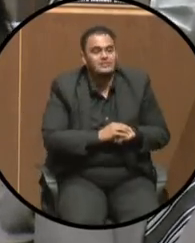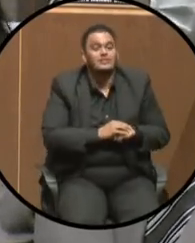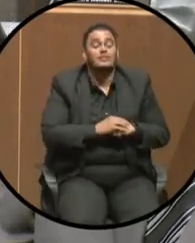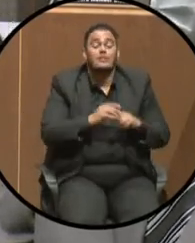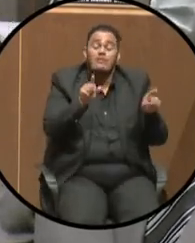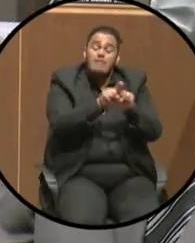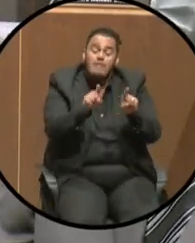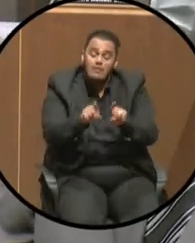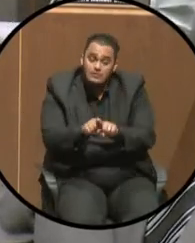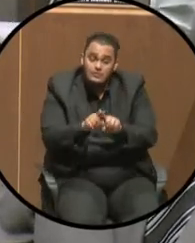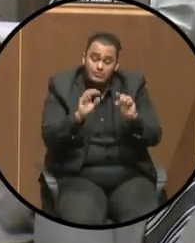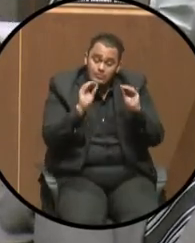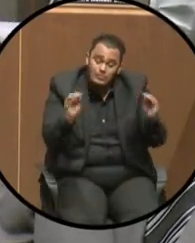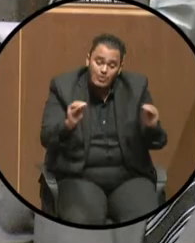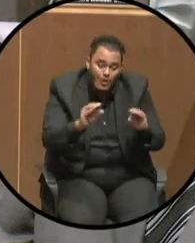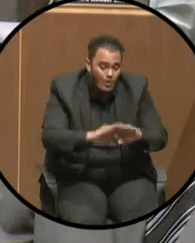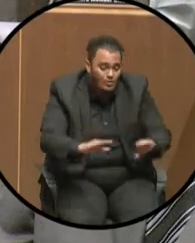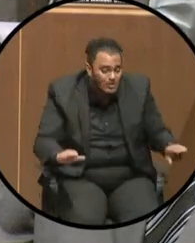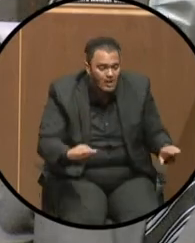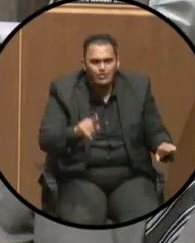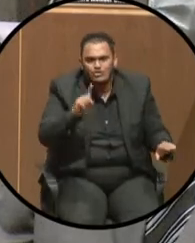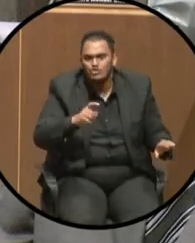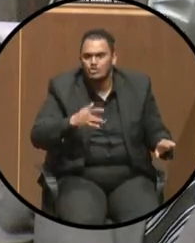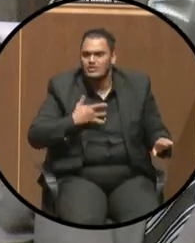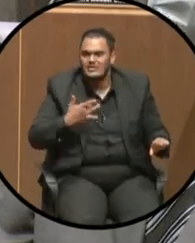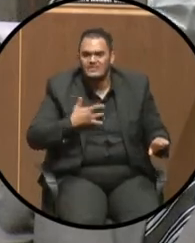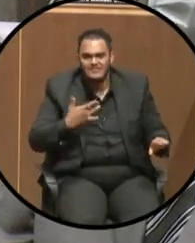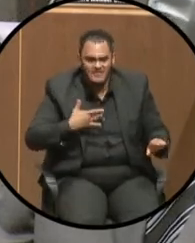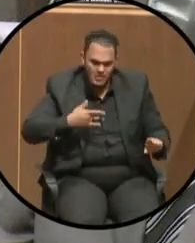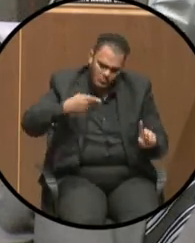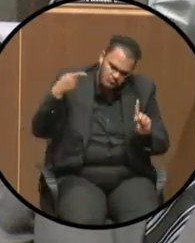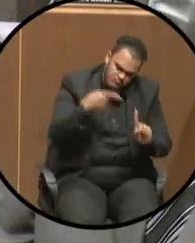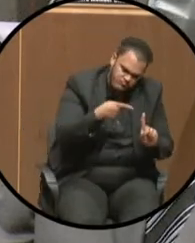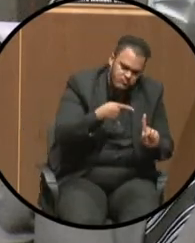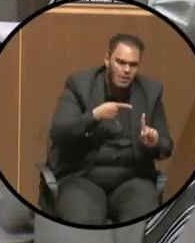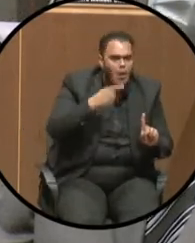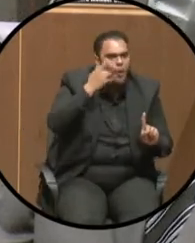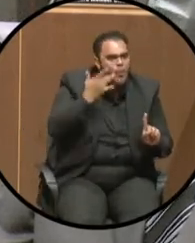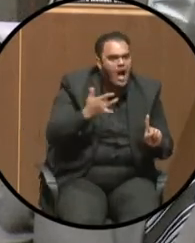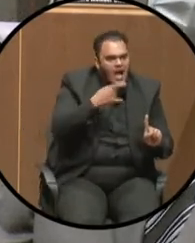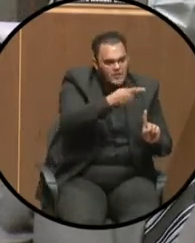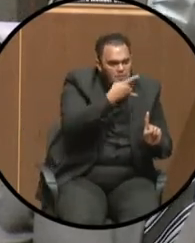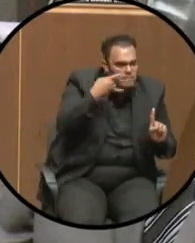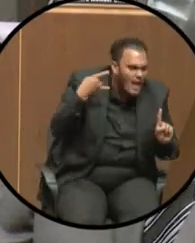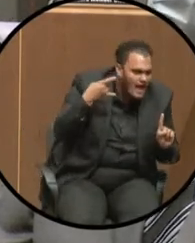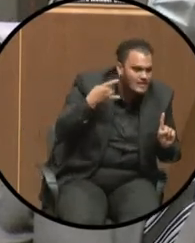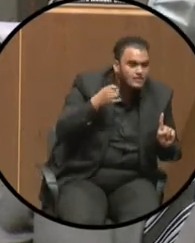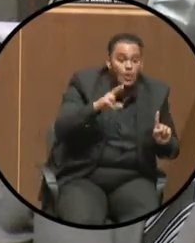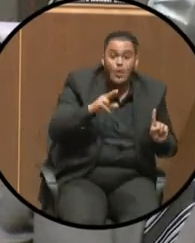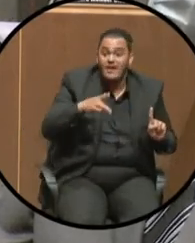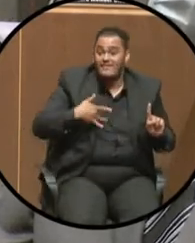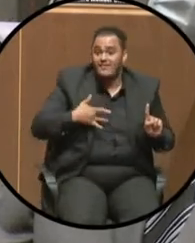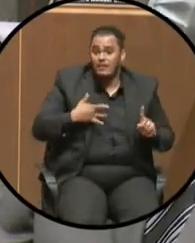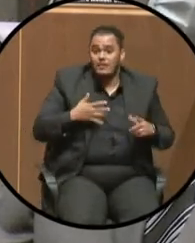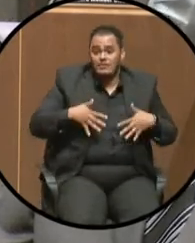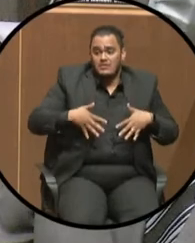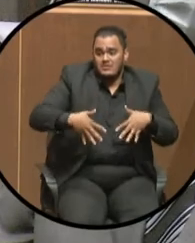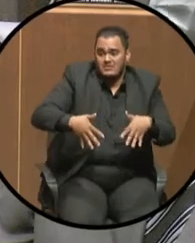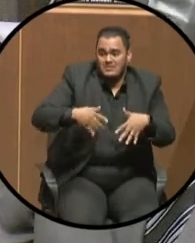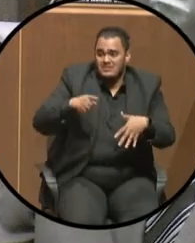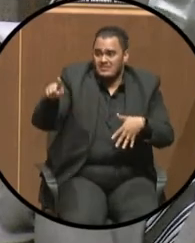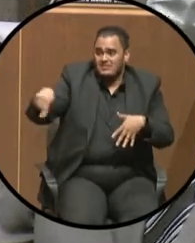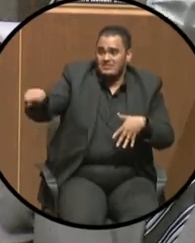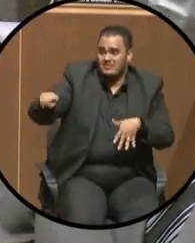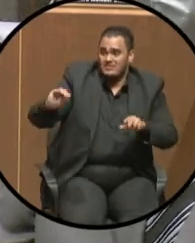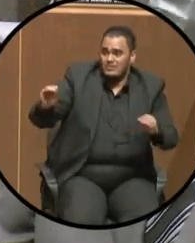no child should have to feel singled out for wearing a mask, nor should they have to feel anxious about contracting the virus because